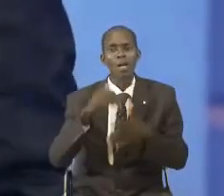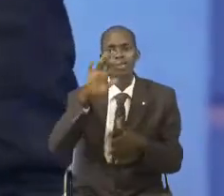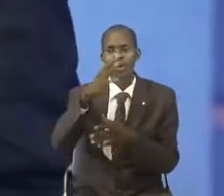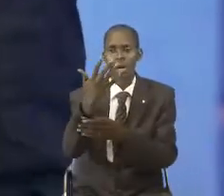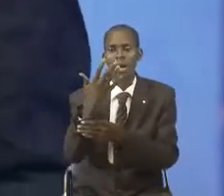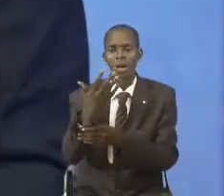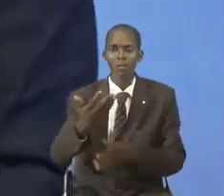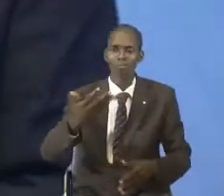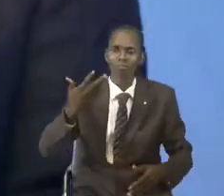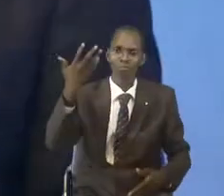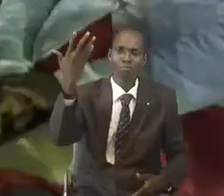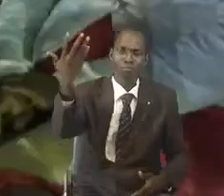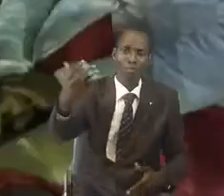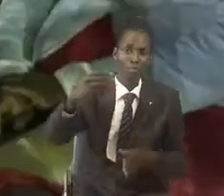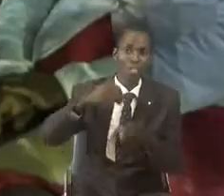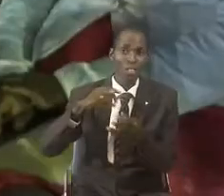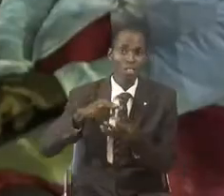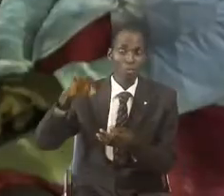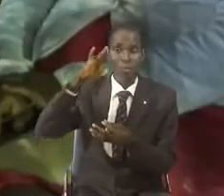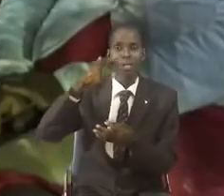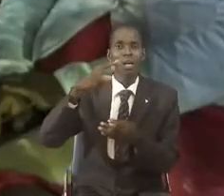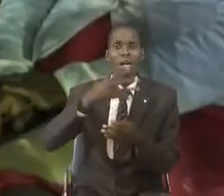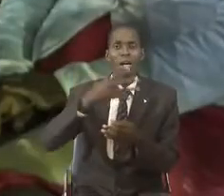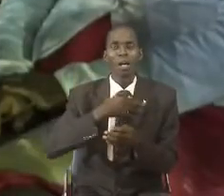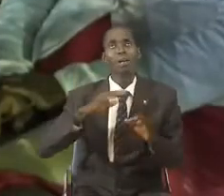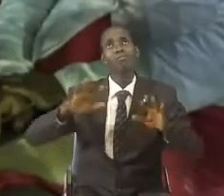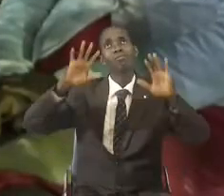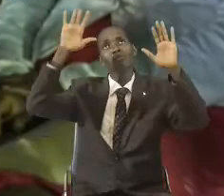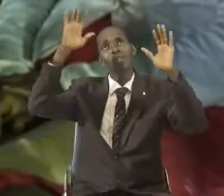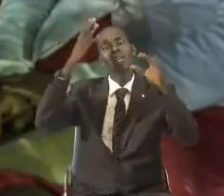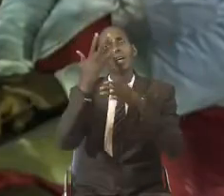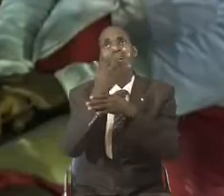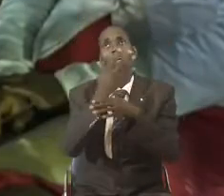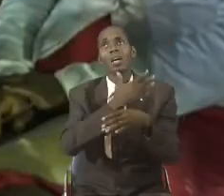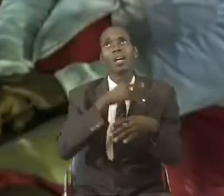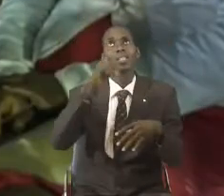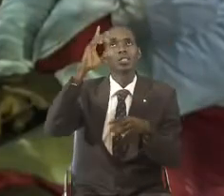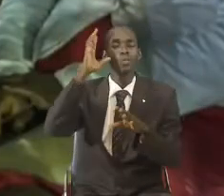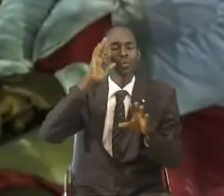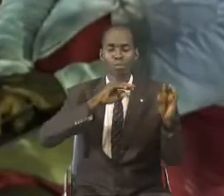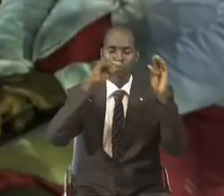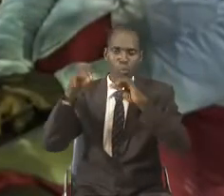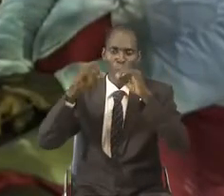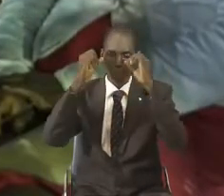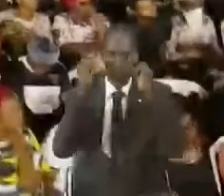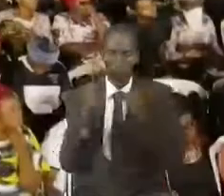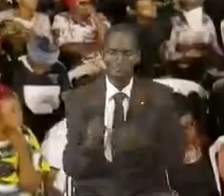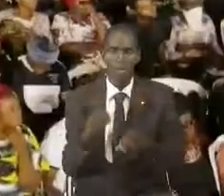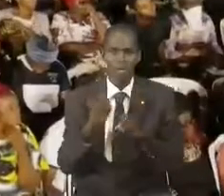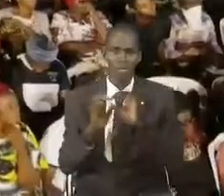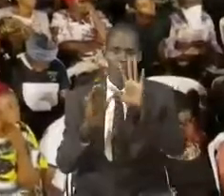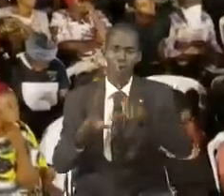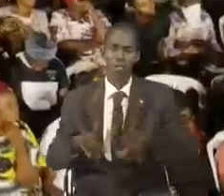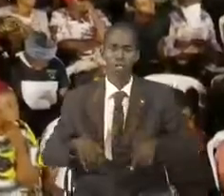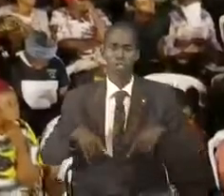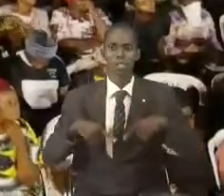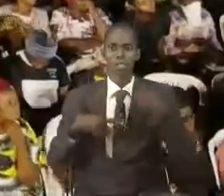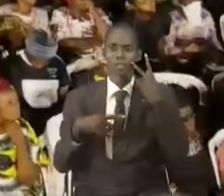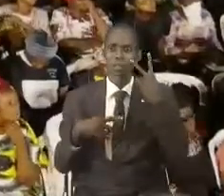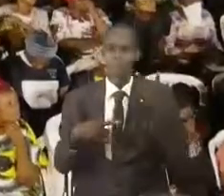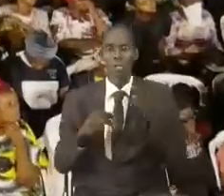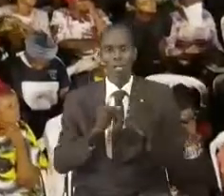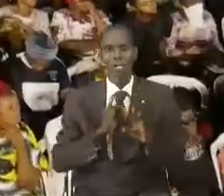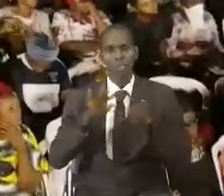him like that, you'll say, stretch out your hand spiritually. You stretch out your hand, you raise up your hand, you put